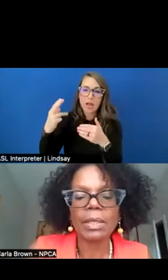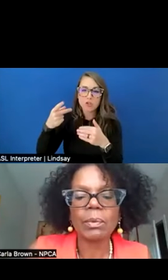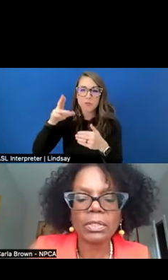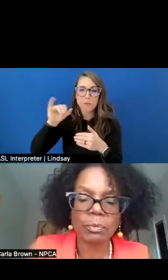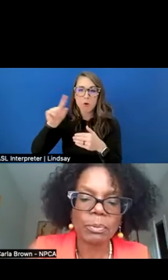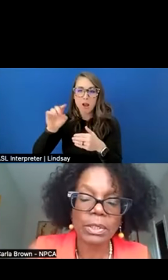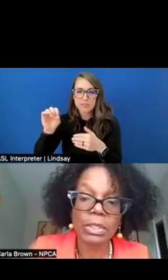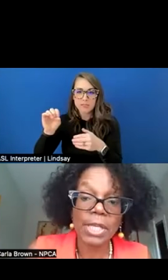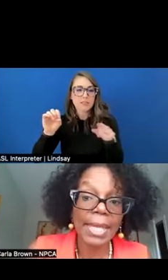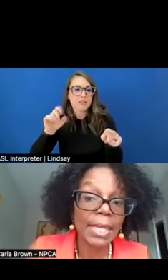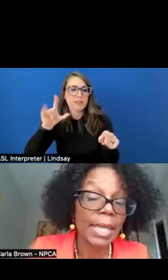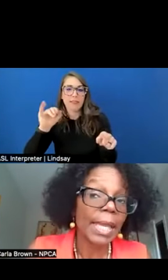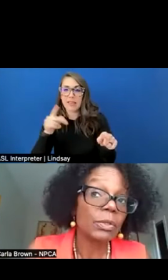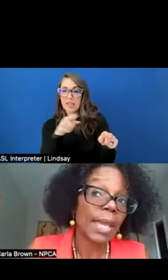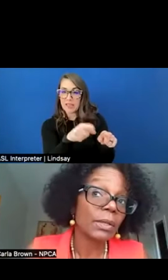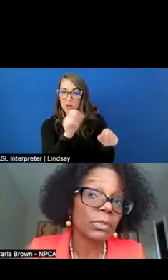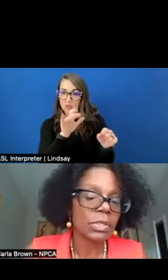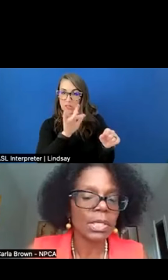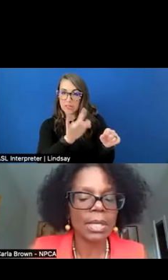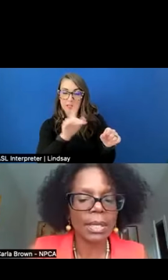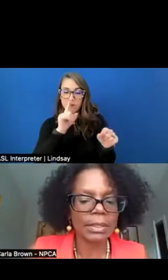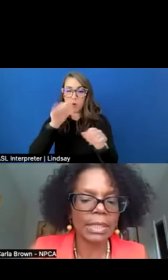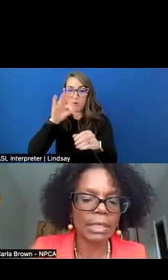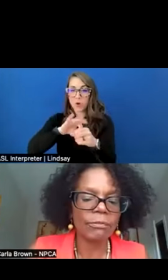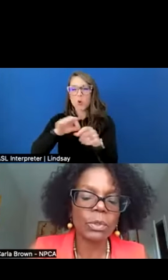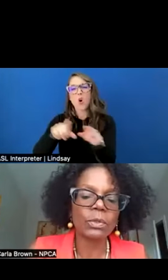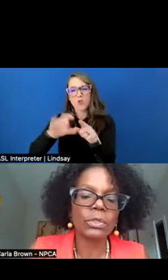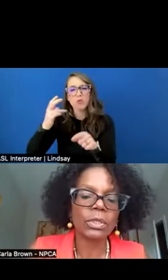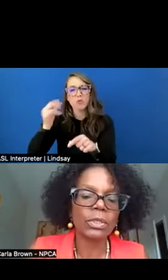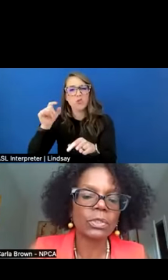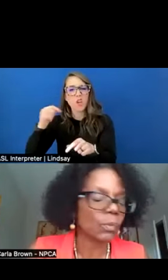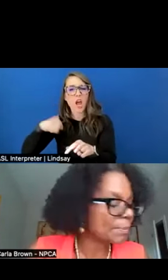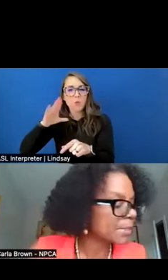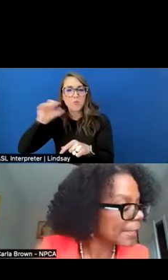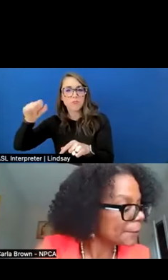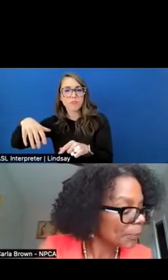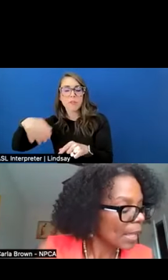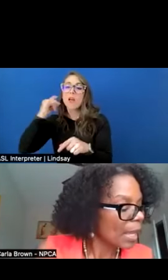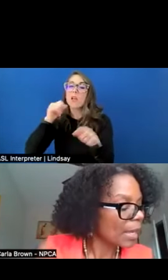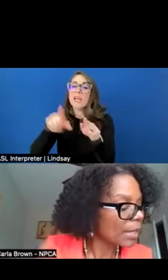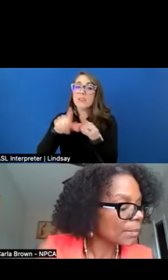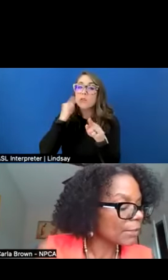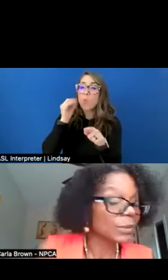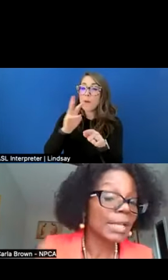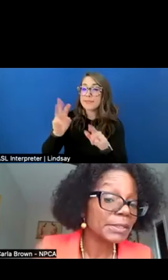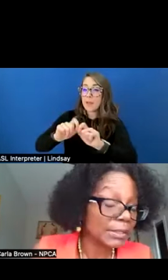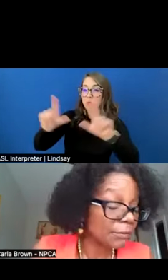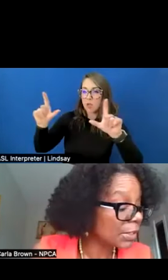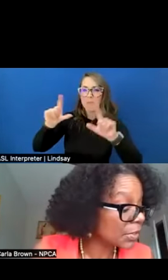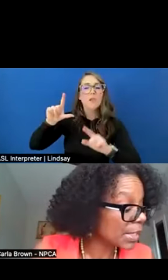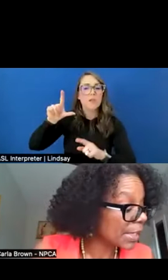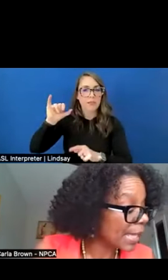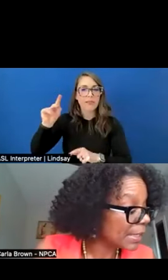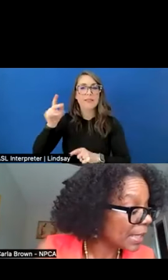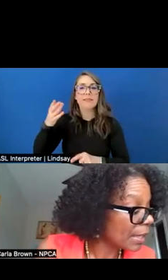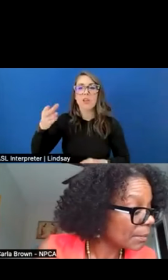The link will also be put in the chat, and you can also see the link if you go to the website. If you'd like to see the